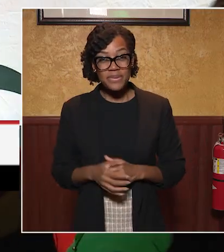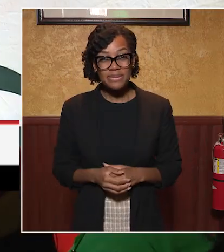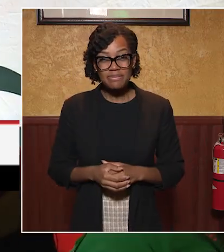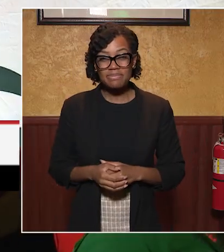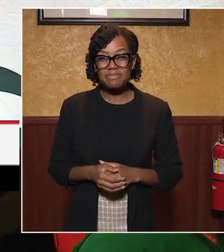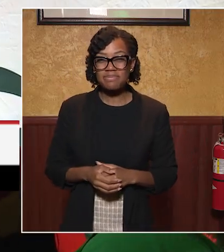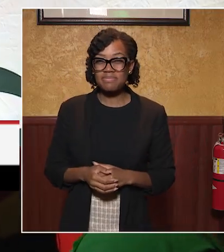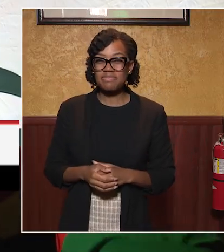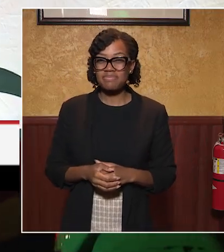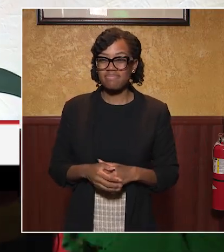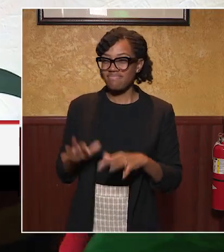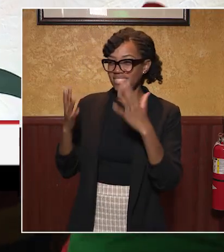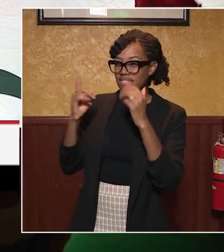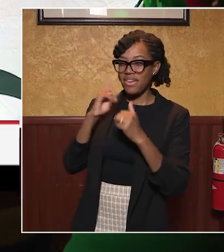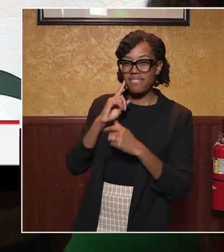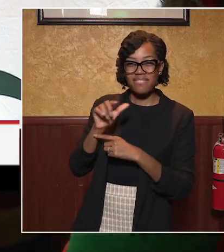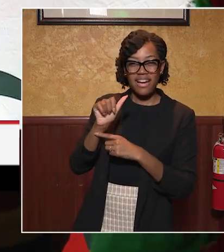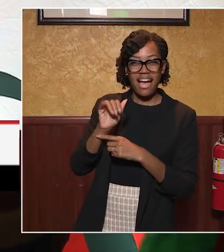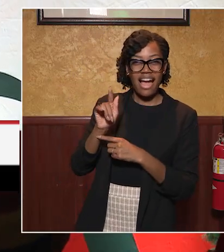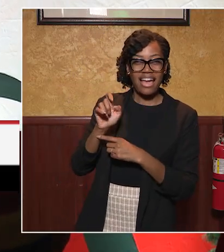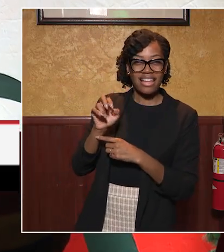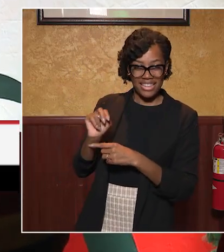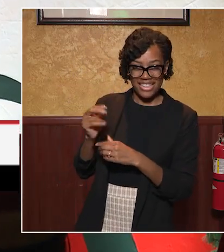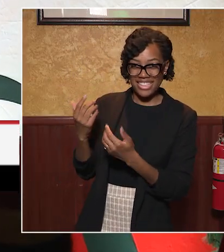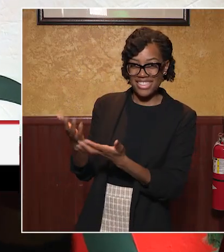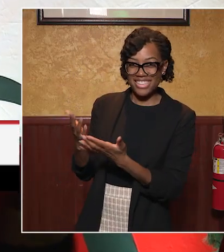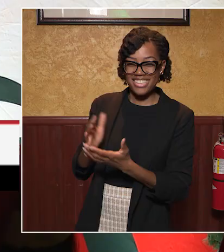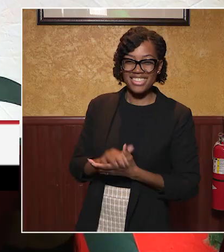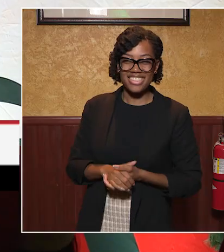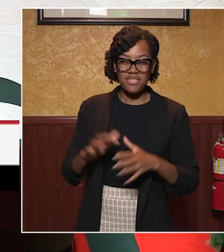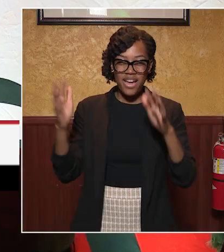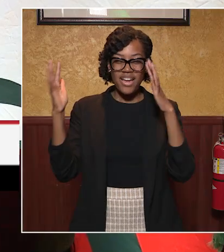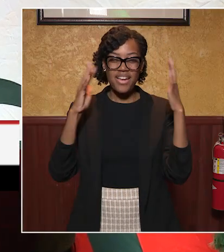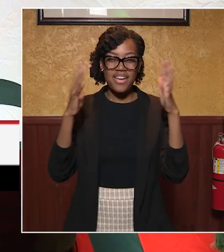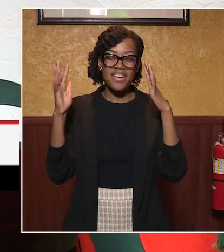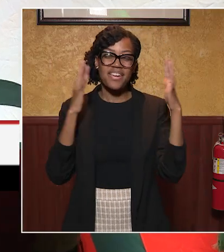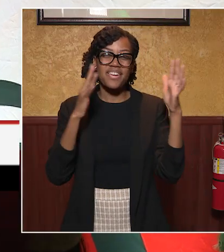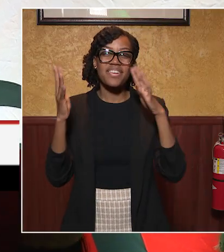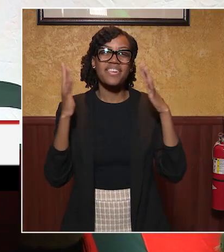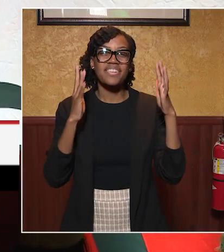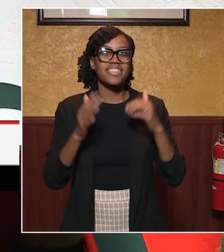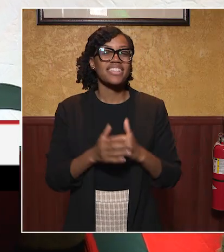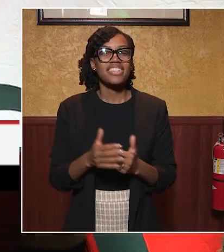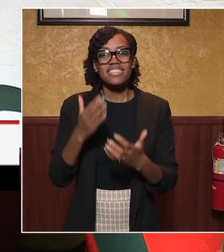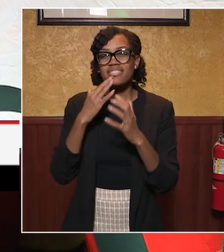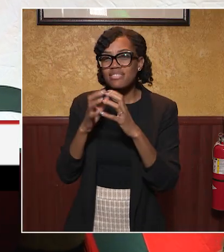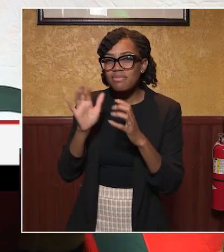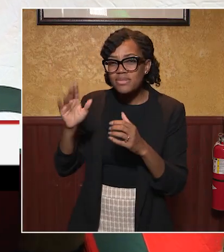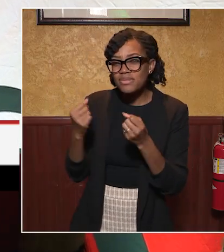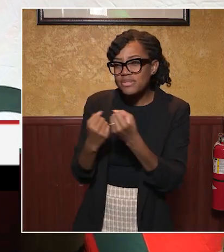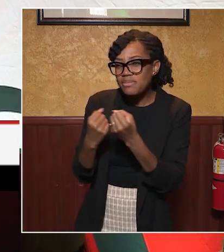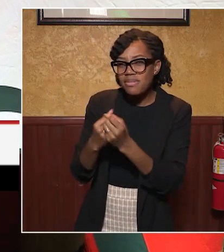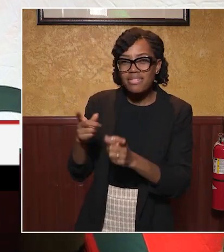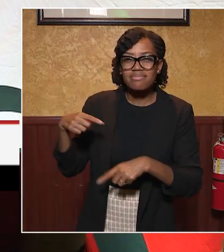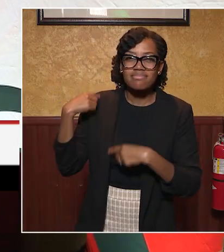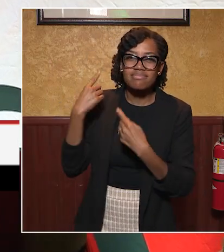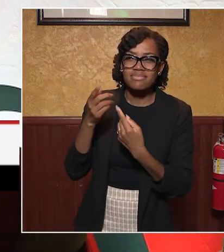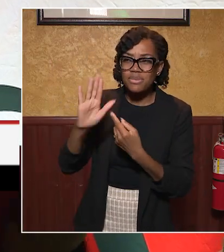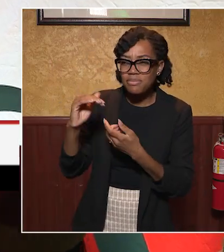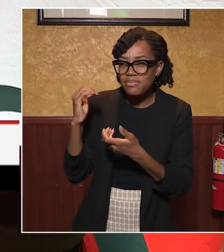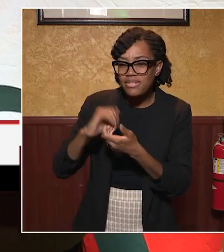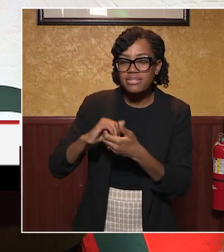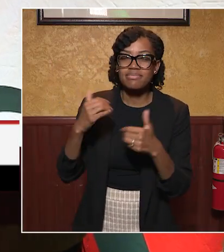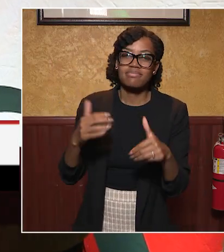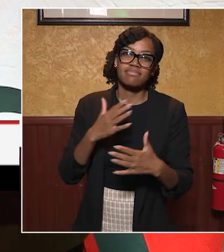Can we give it up for Eileen Fuchs, Executive Director and CEO of the National Building Museum? Eileen, thank you for all of your support and partnership. It is